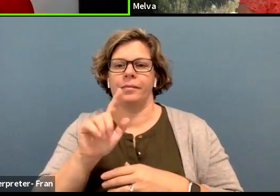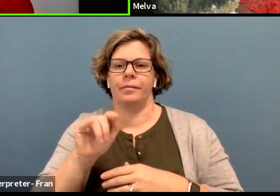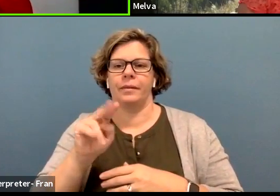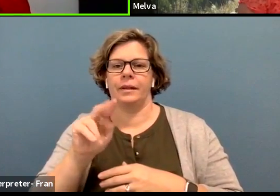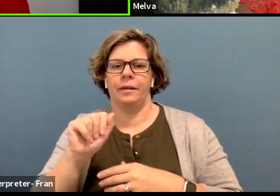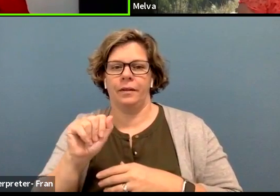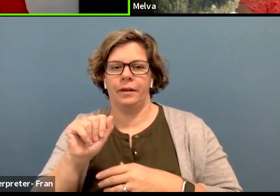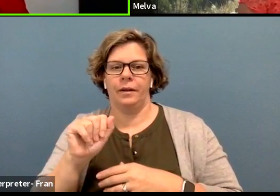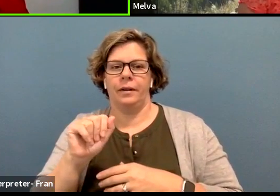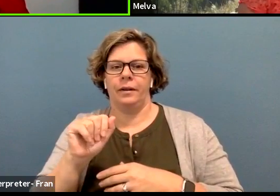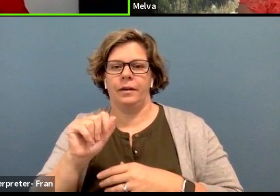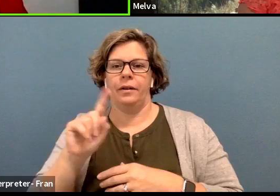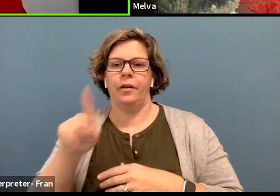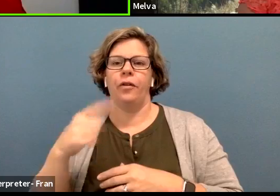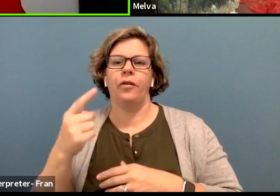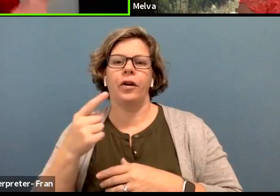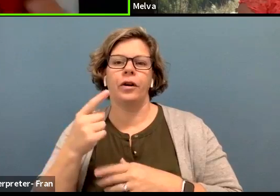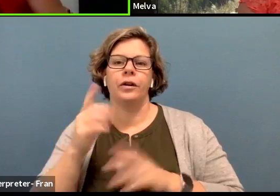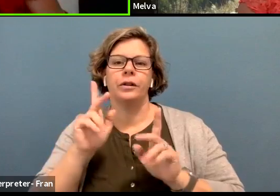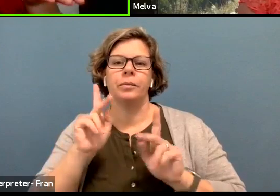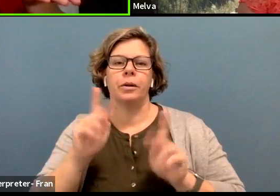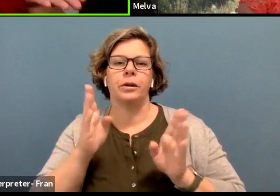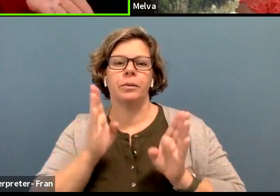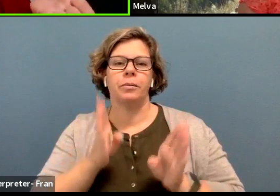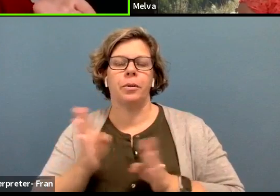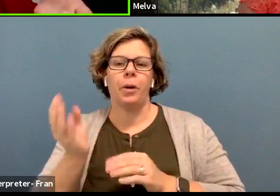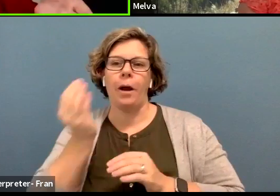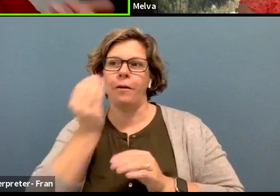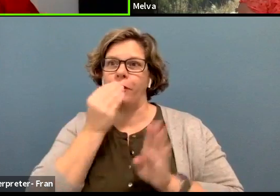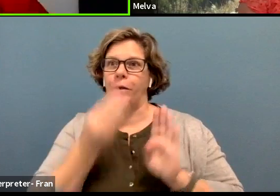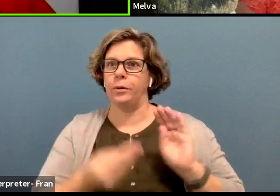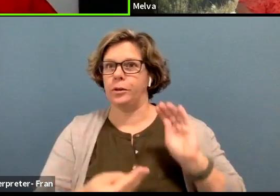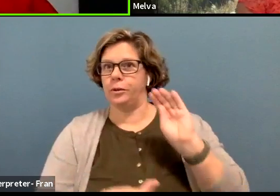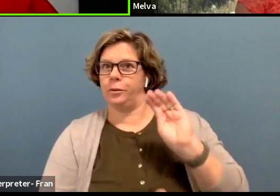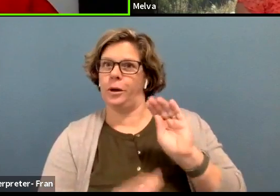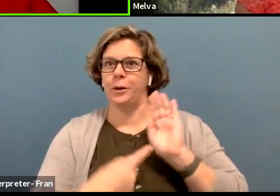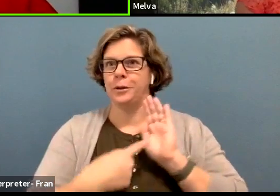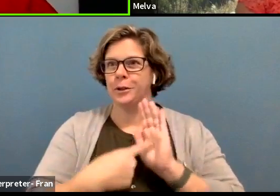first viewer to prepare her food in a way that she could display it.